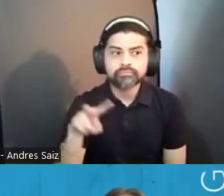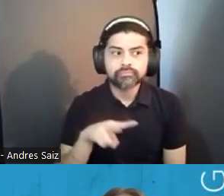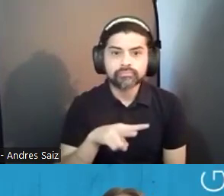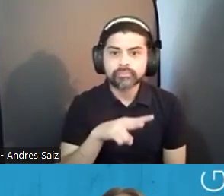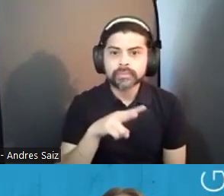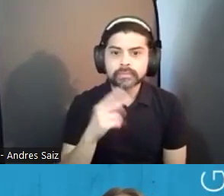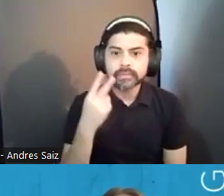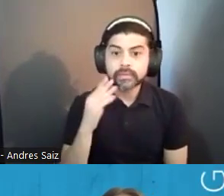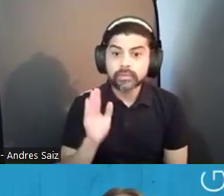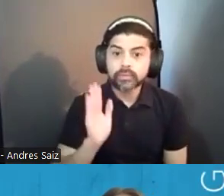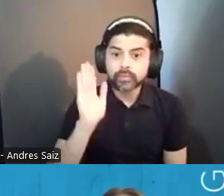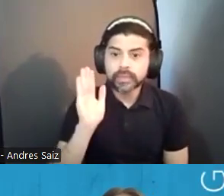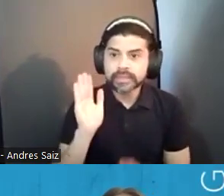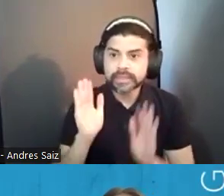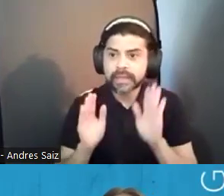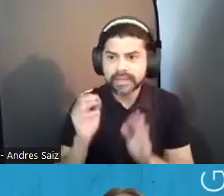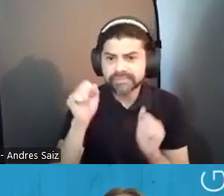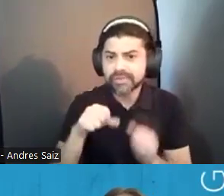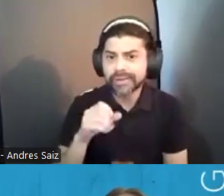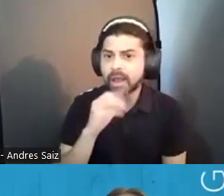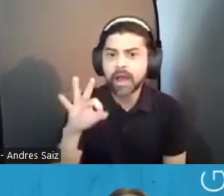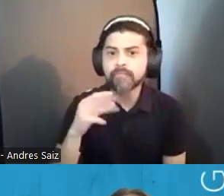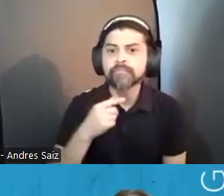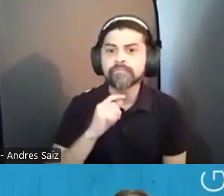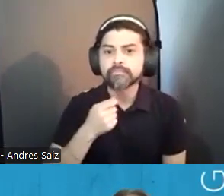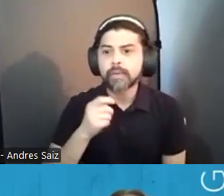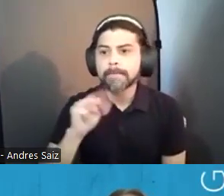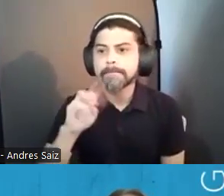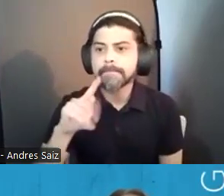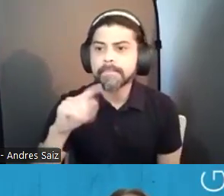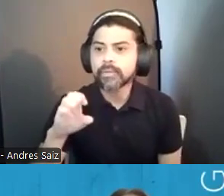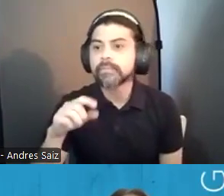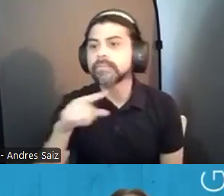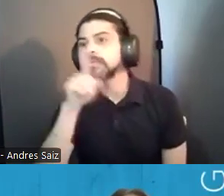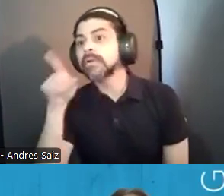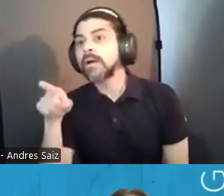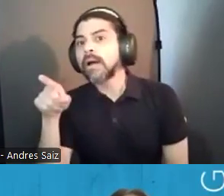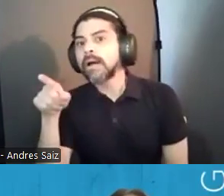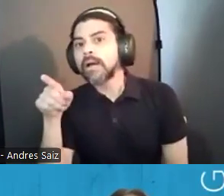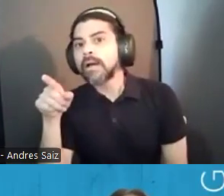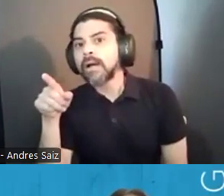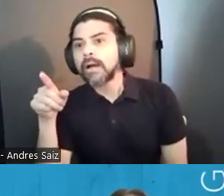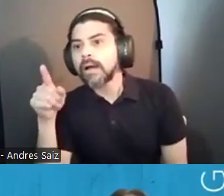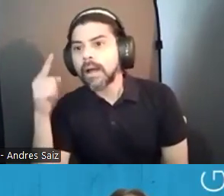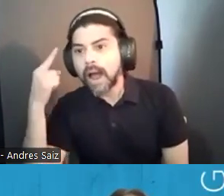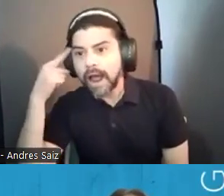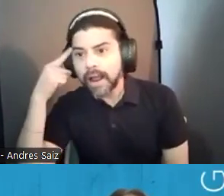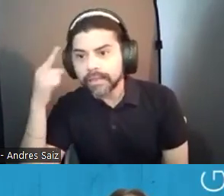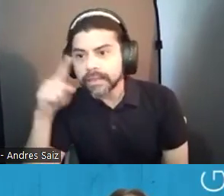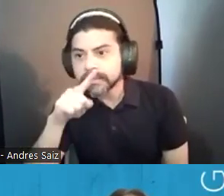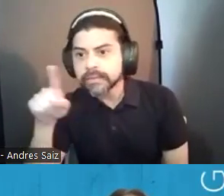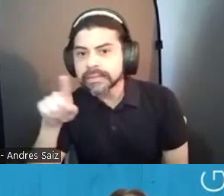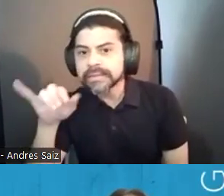Raised hands, just come off mute. Yes. So I think, I think Zia's makes a good point about sort